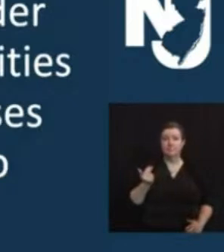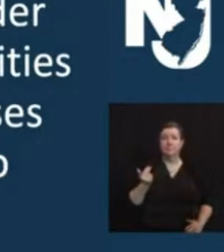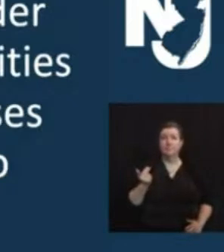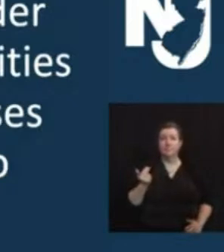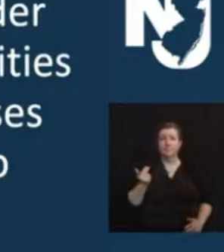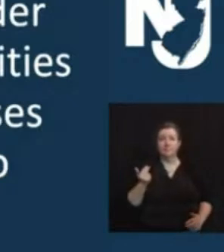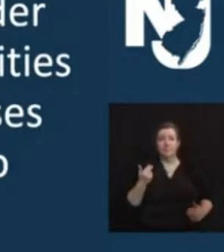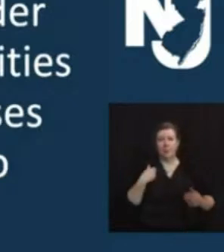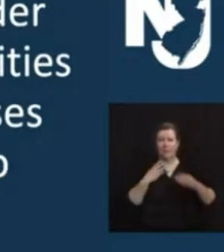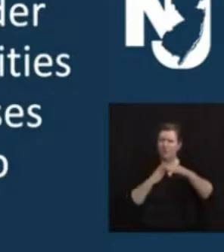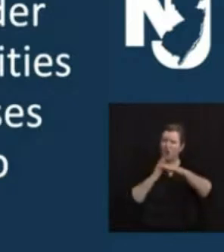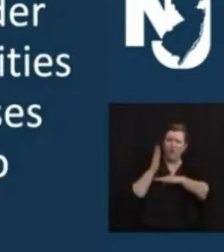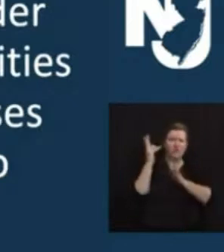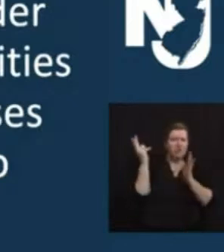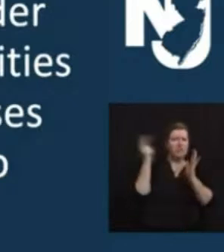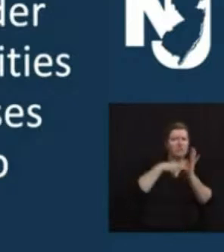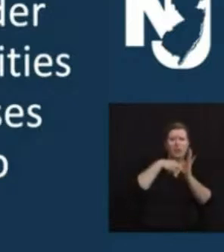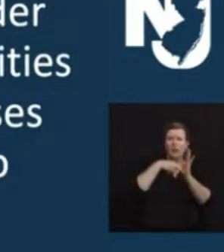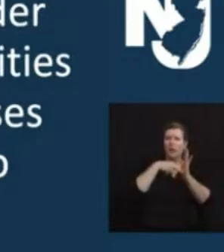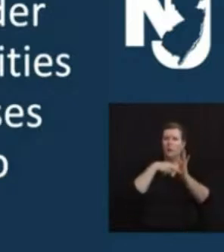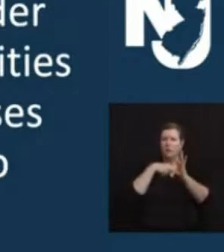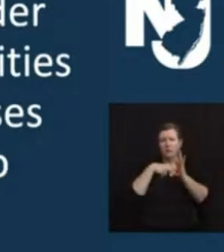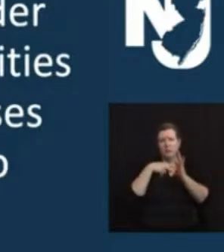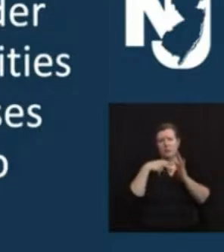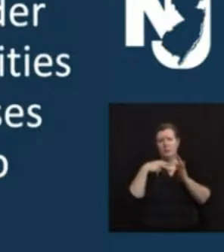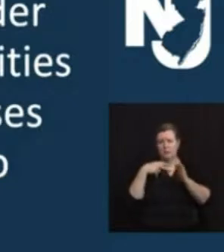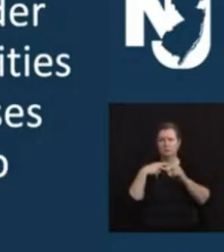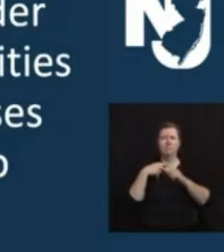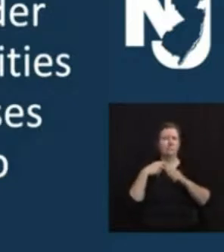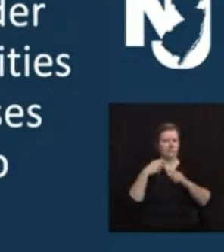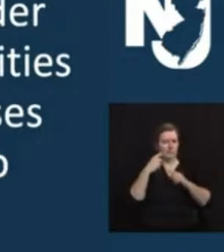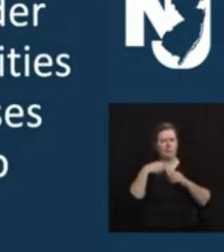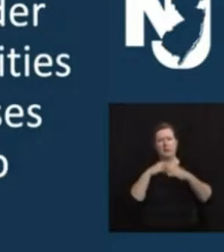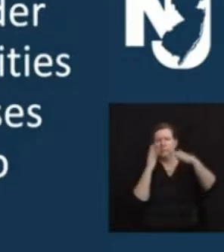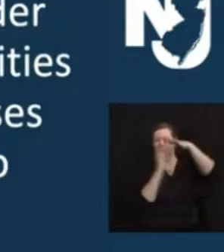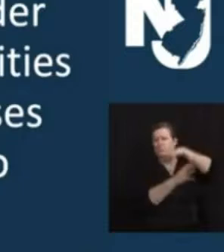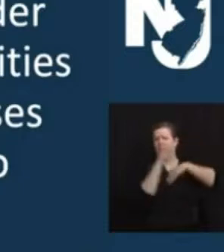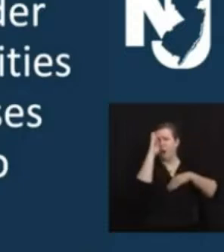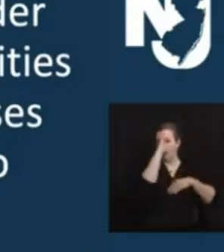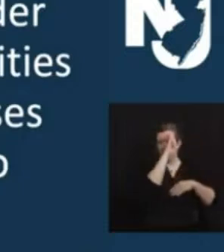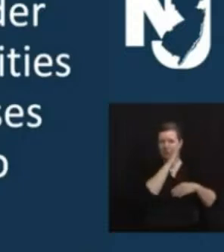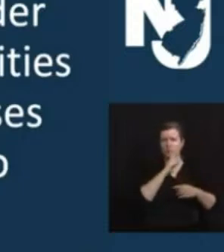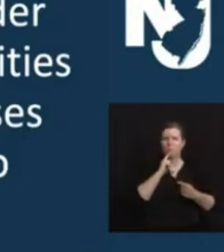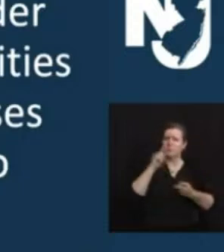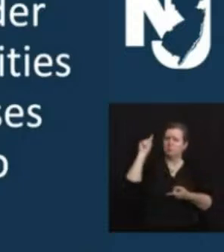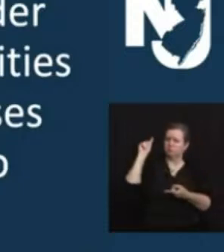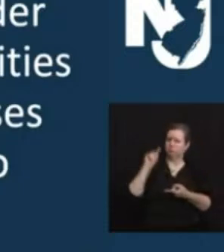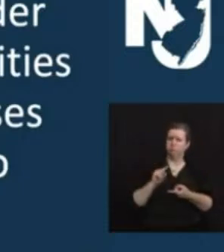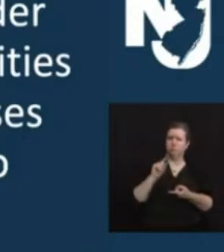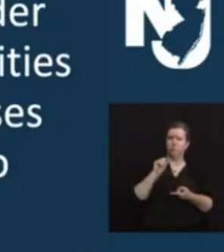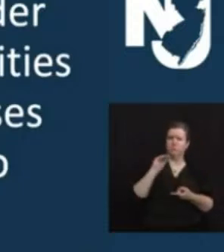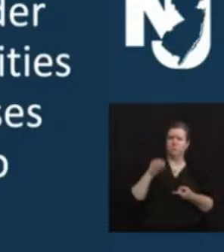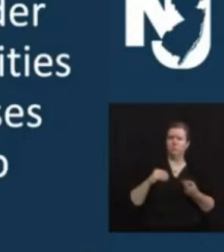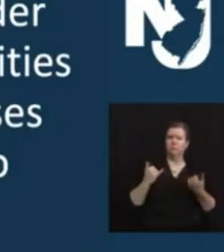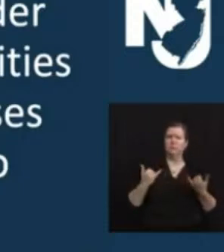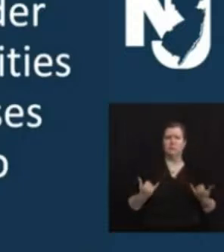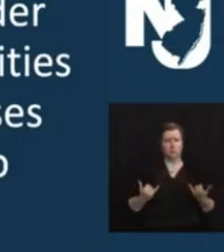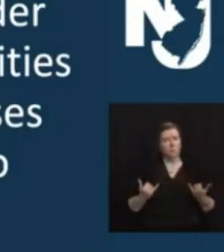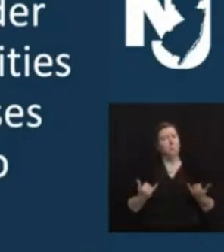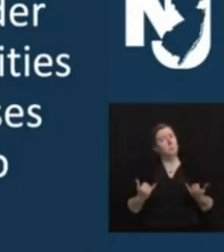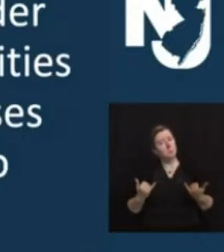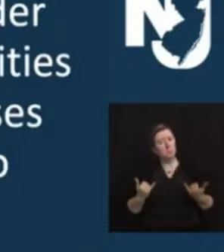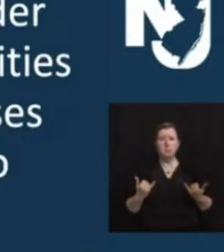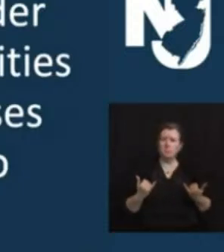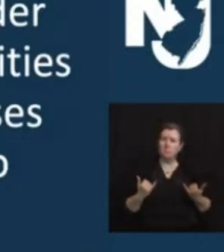hospitals. Today, 3 weeks later, we're reporting a decrease of about 20% from that number. Now, while some of these